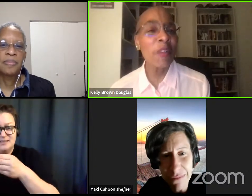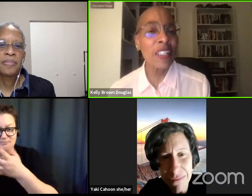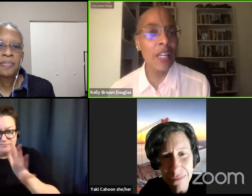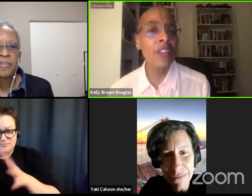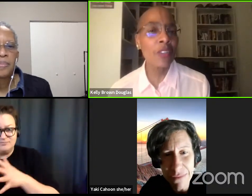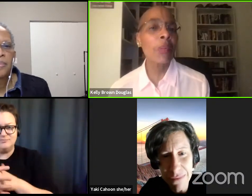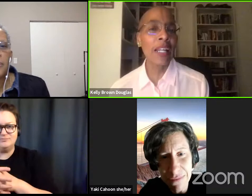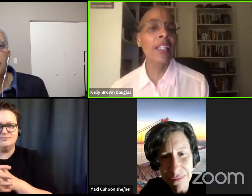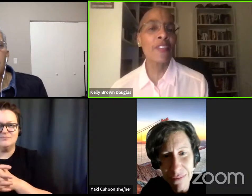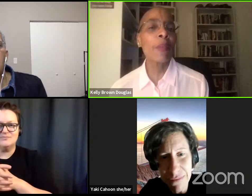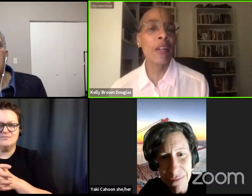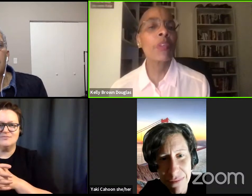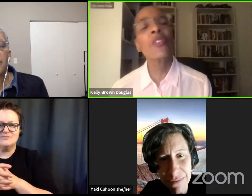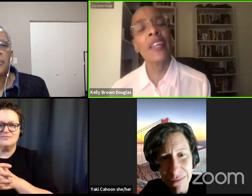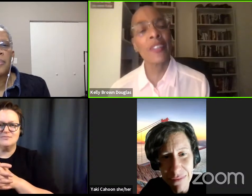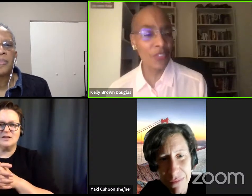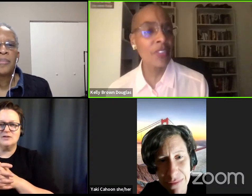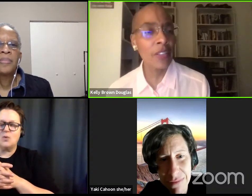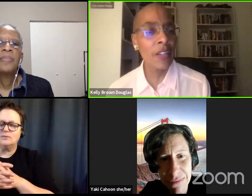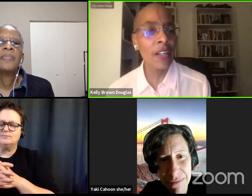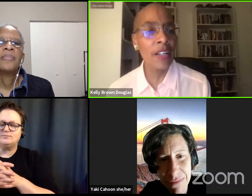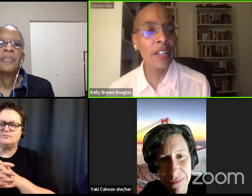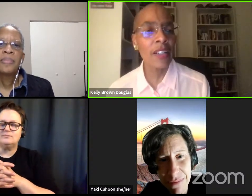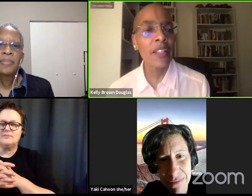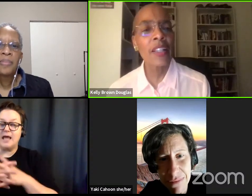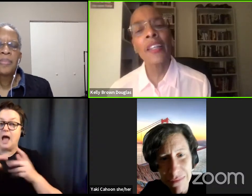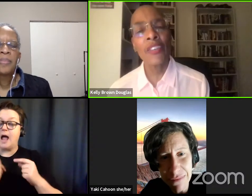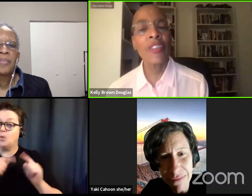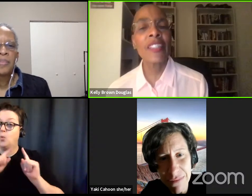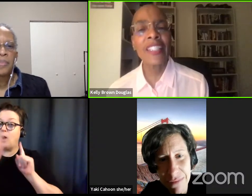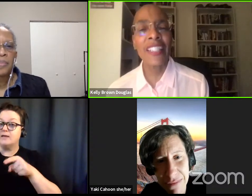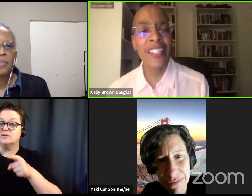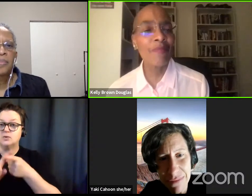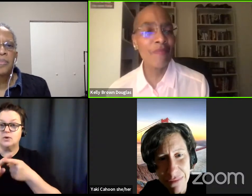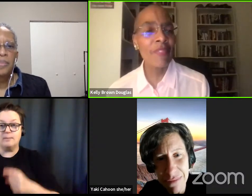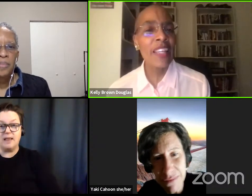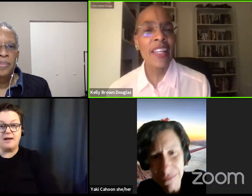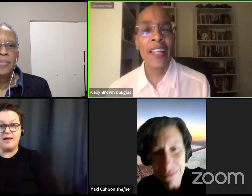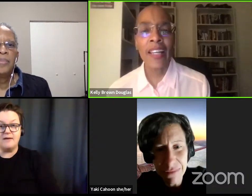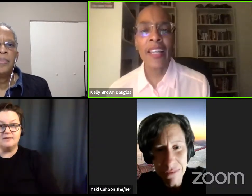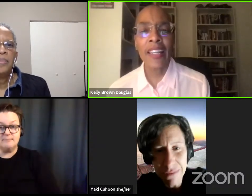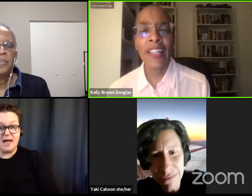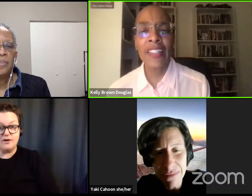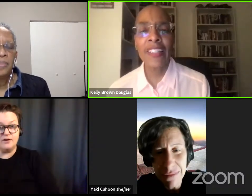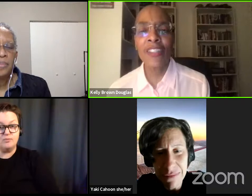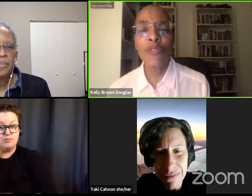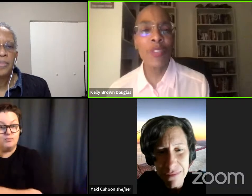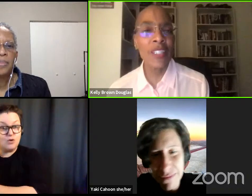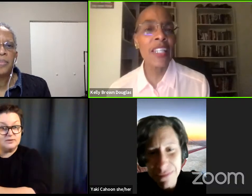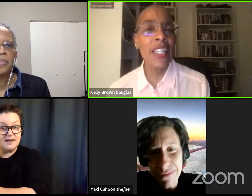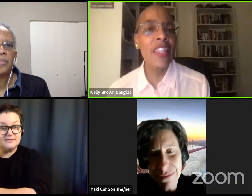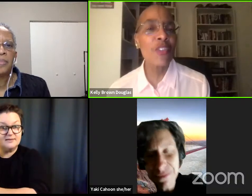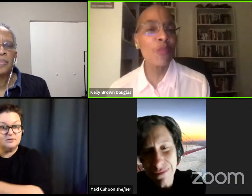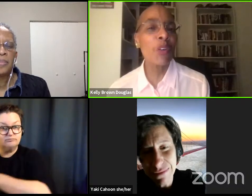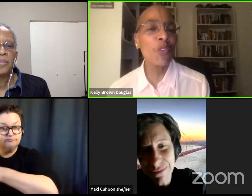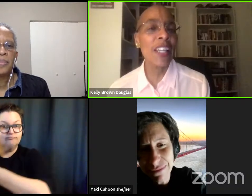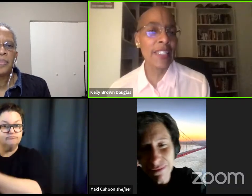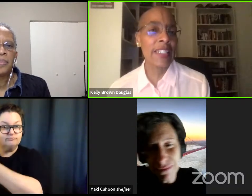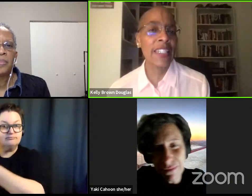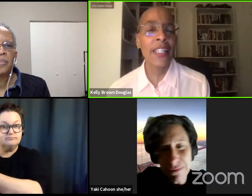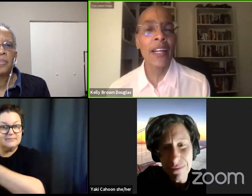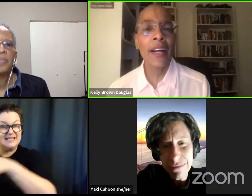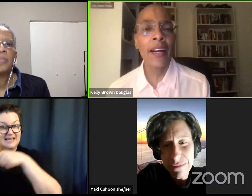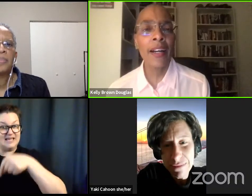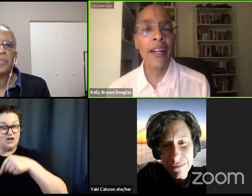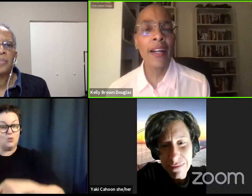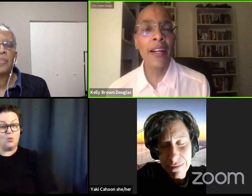And I went down to the Black Lives Matter protests here in DC, and it was in those